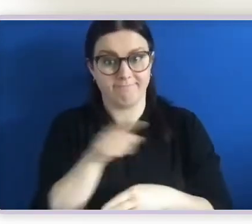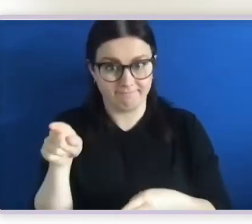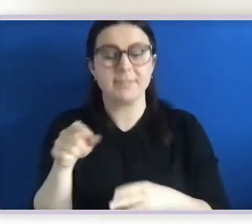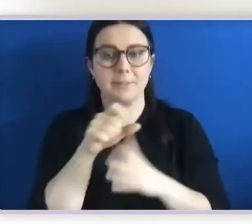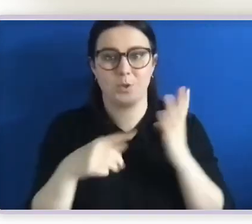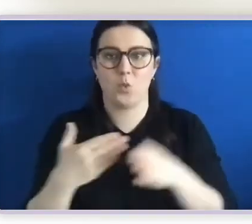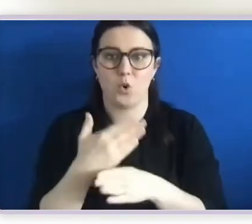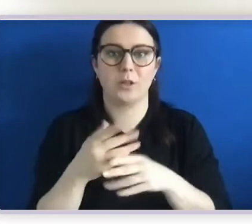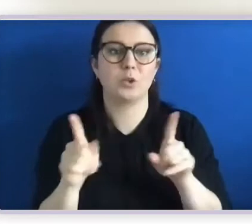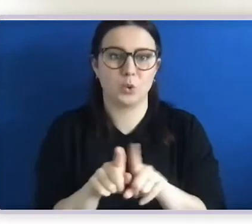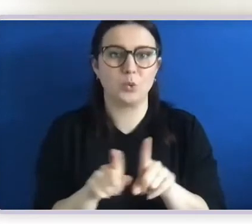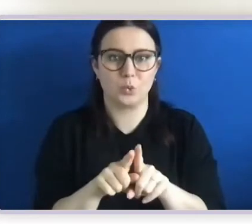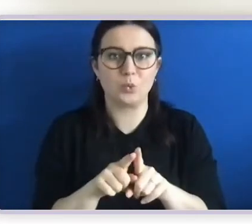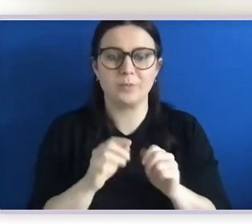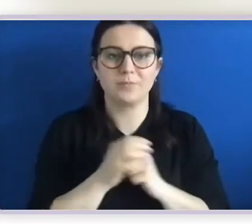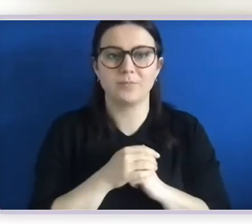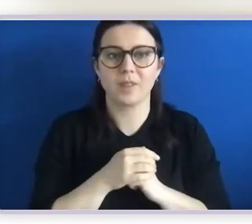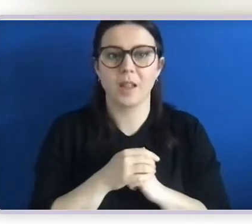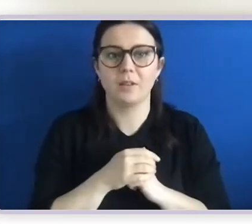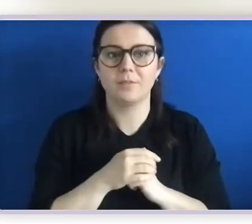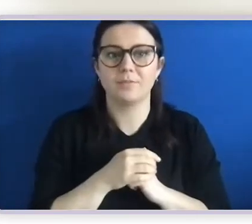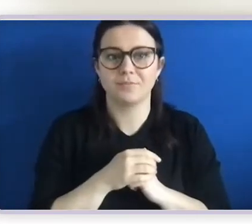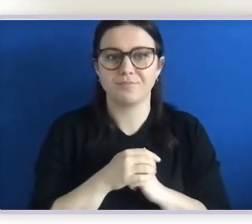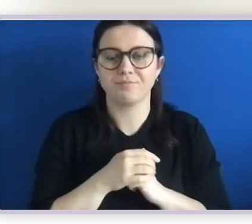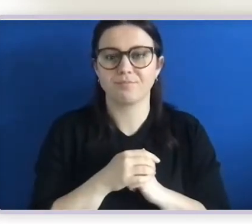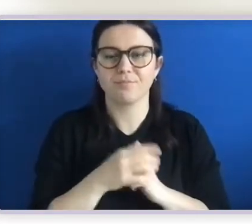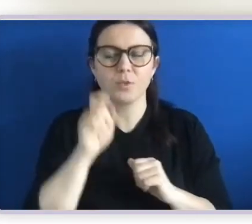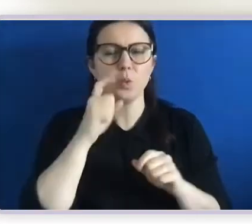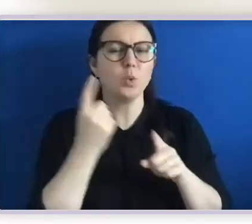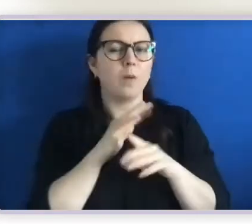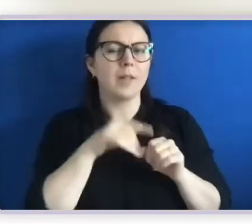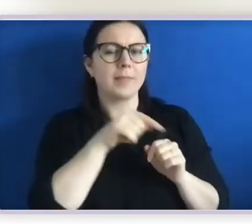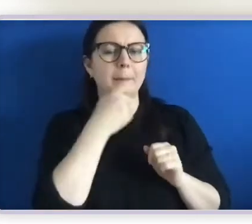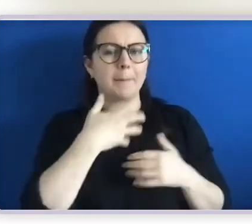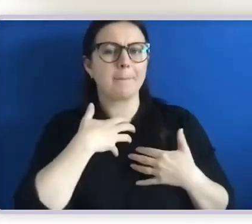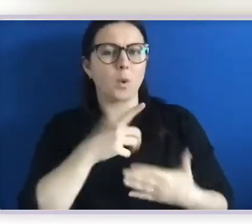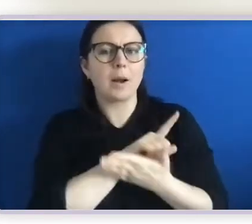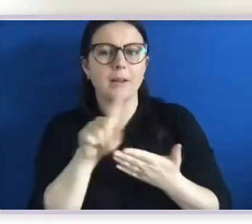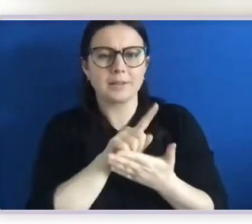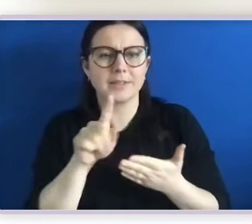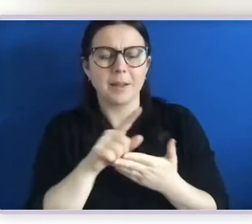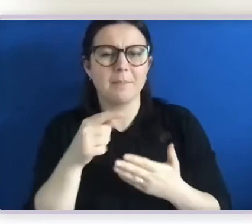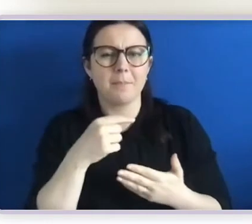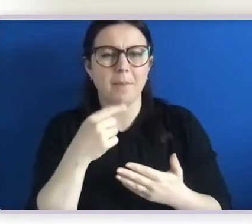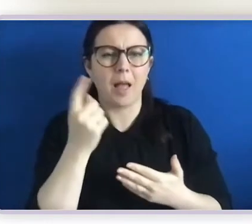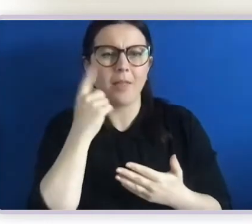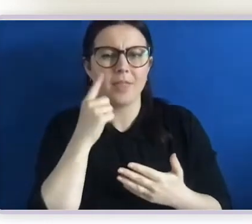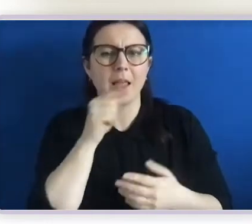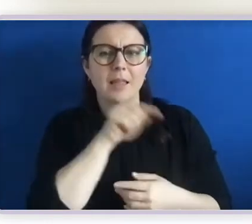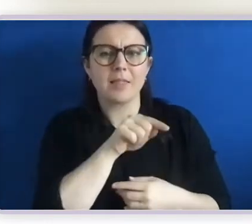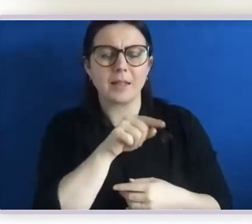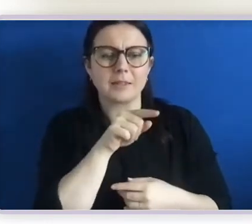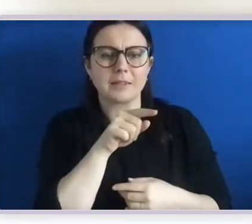come back to that because that has important ramifications for what your ability to notify